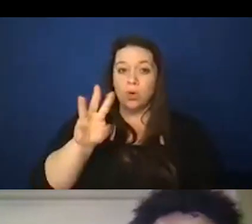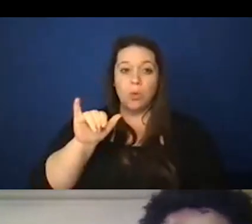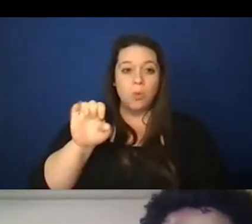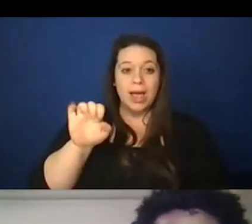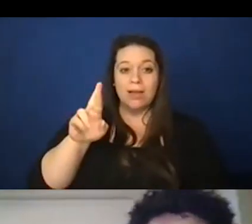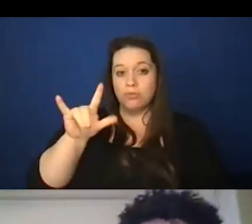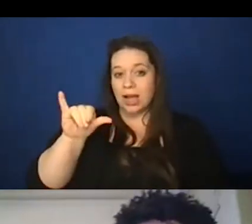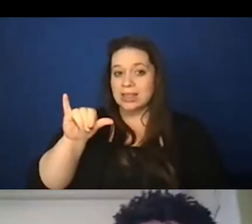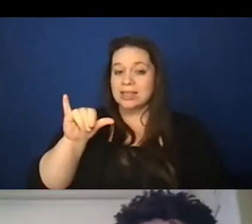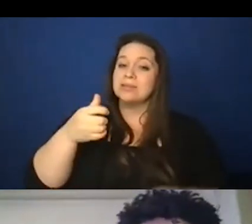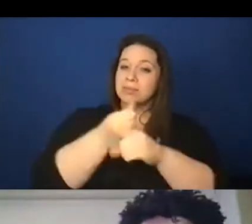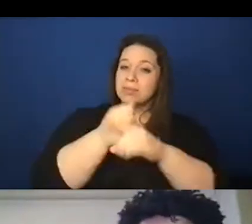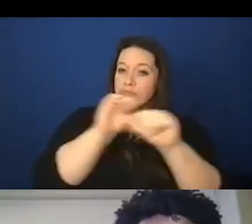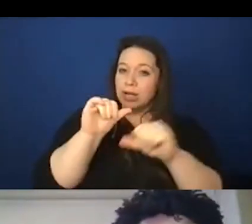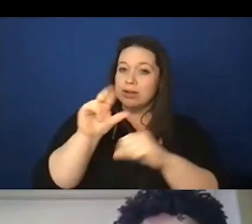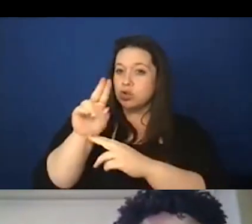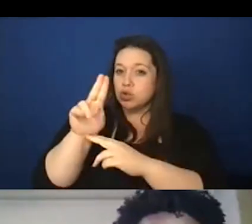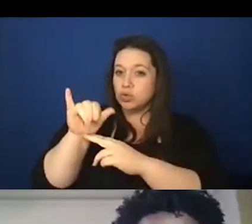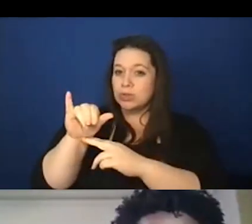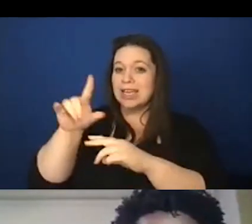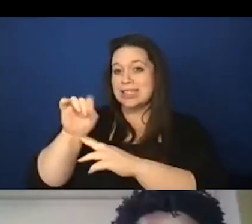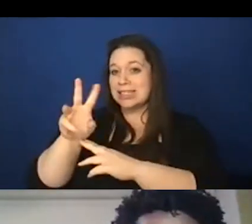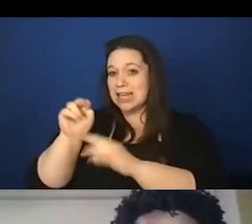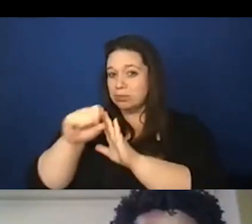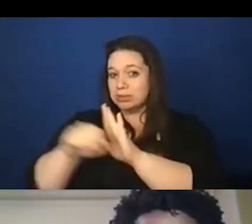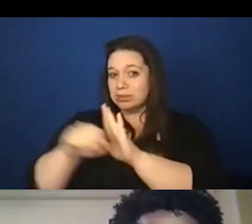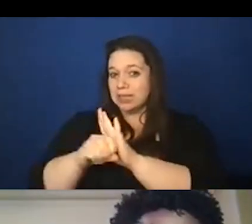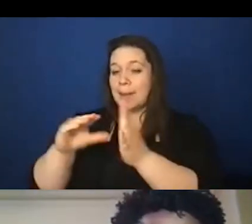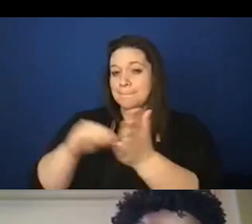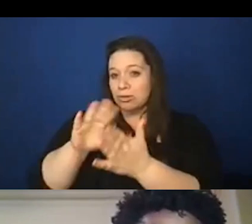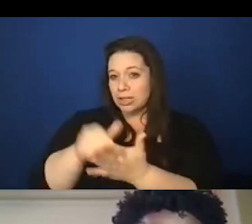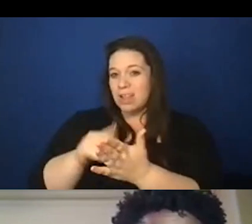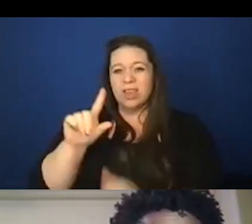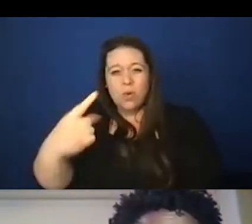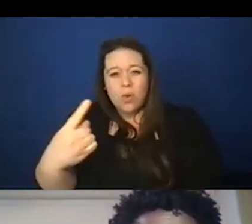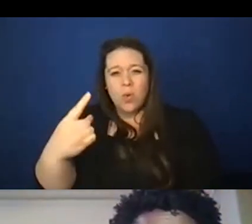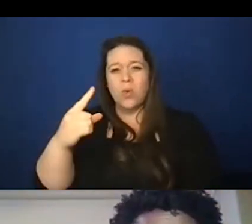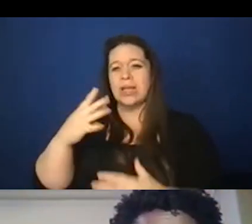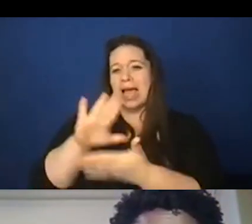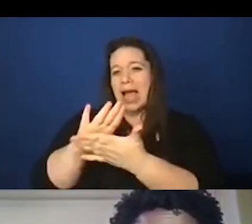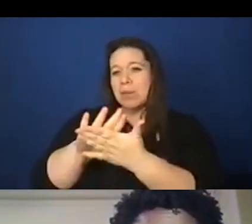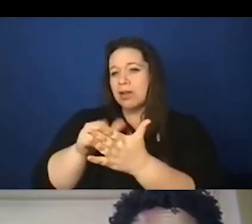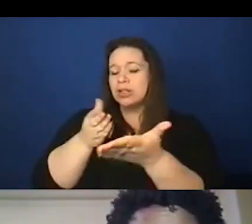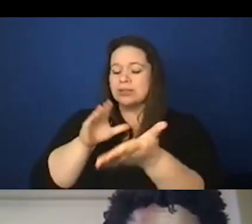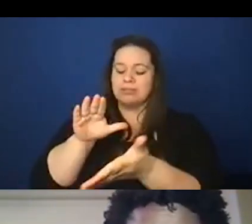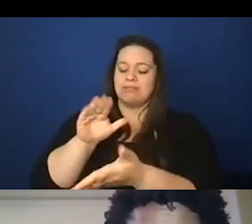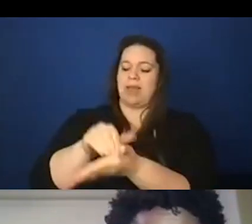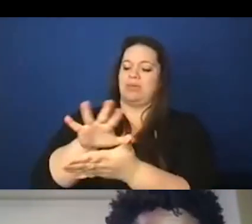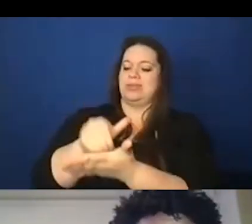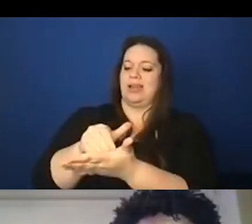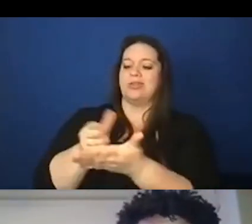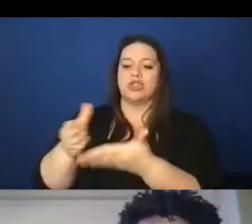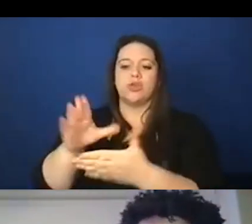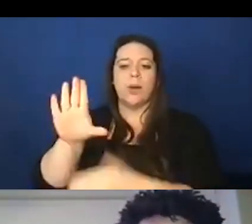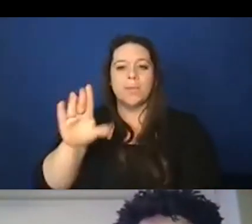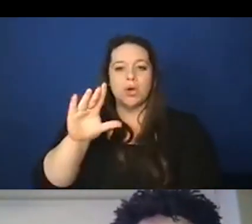of SUNY Downstate Medical Center, which is the only academic medical center serving Brooklyn, New York, one of the most diverse